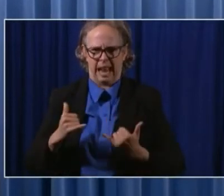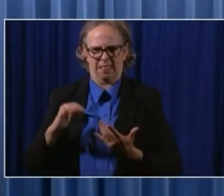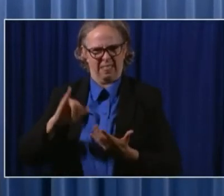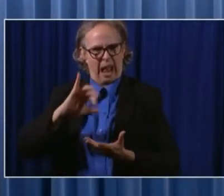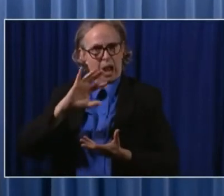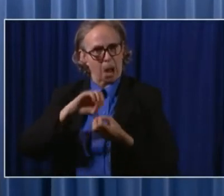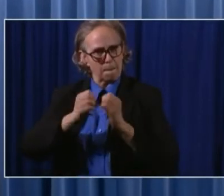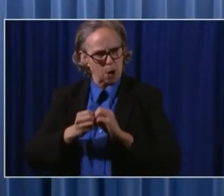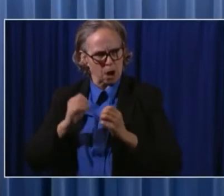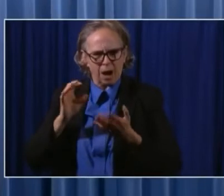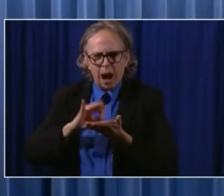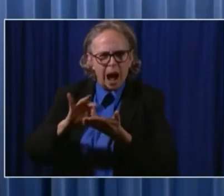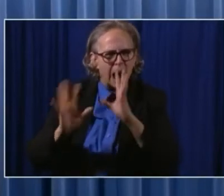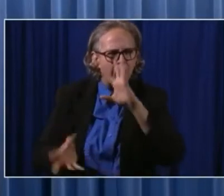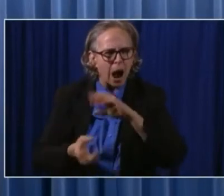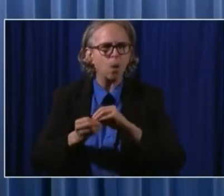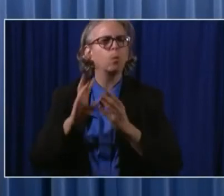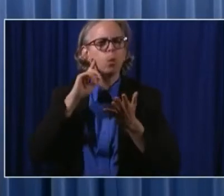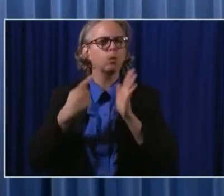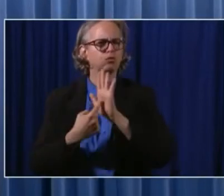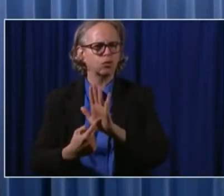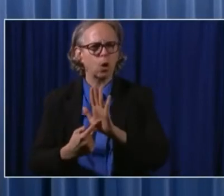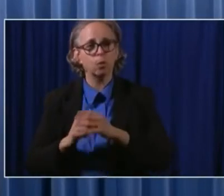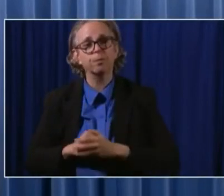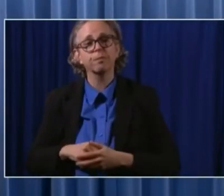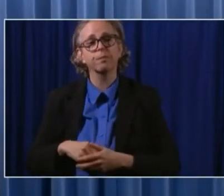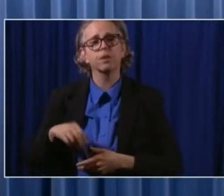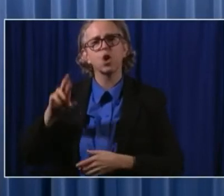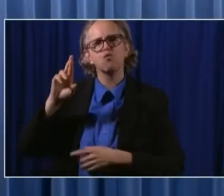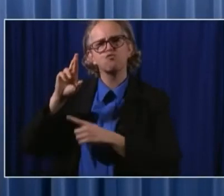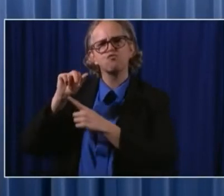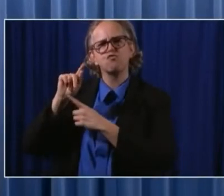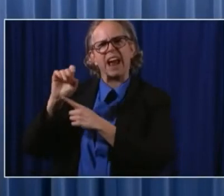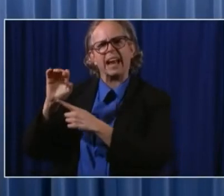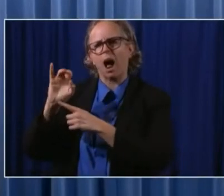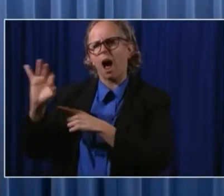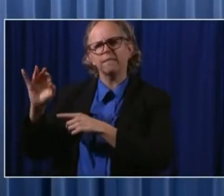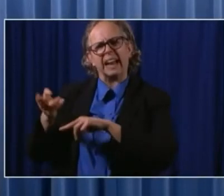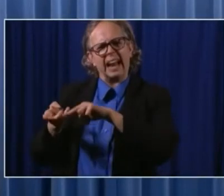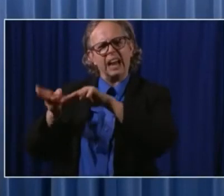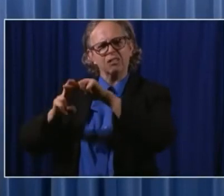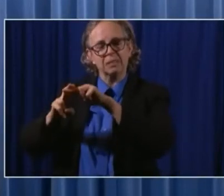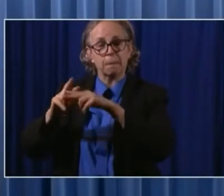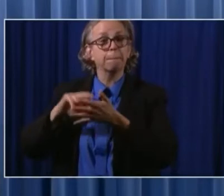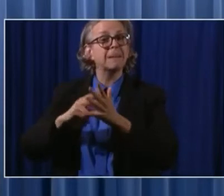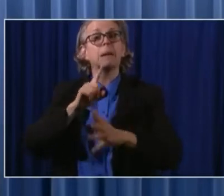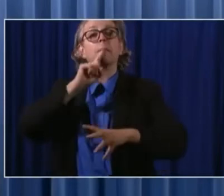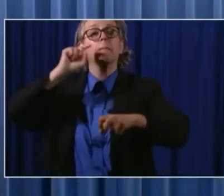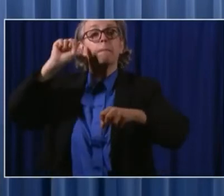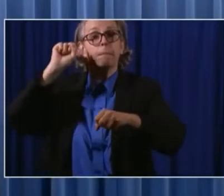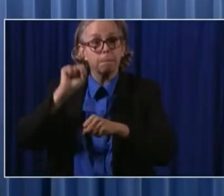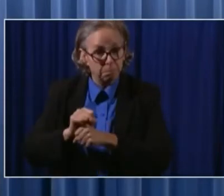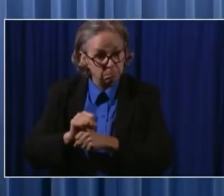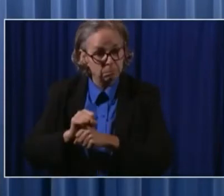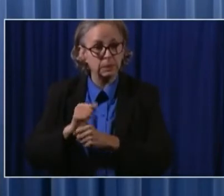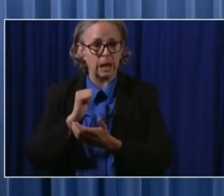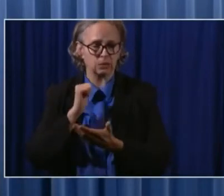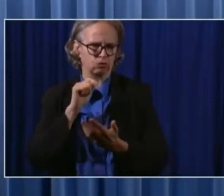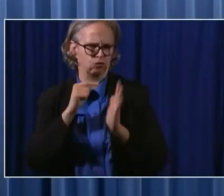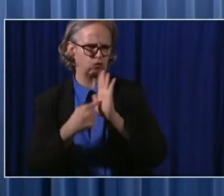of increase in new cases in these red counties has slowed. We cannot yet say we're at a